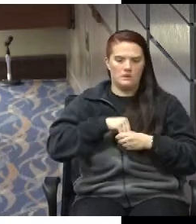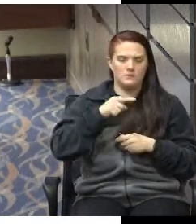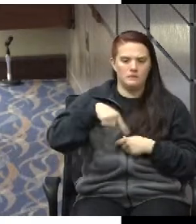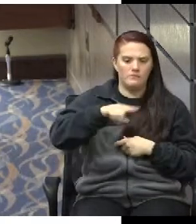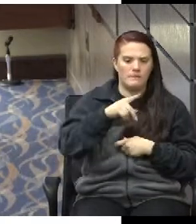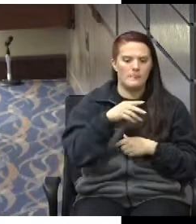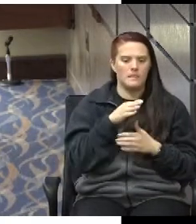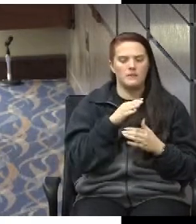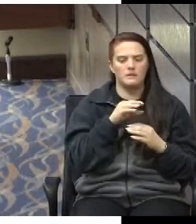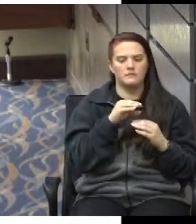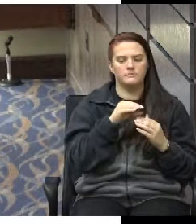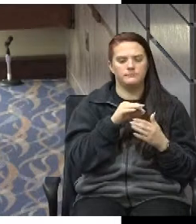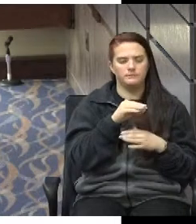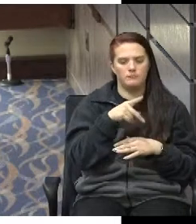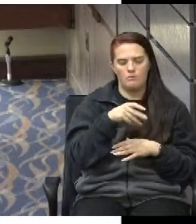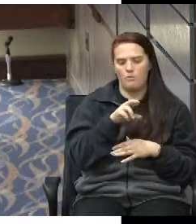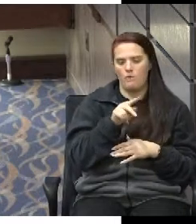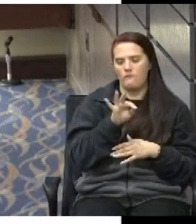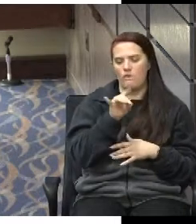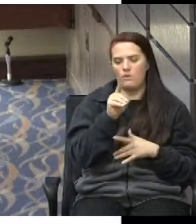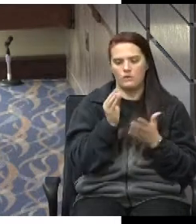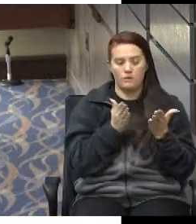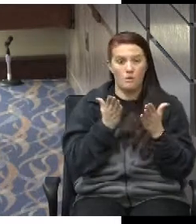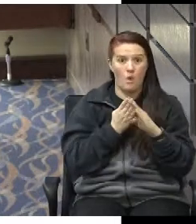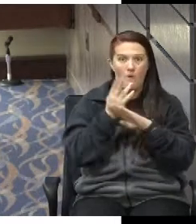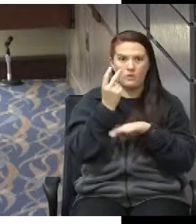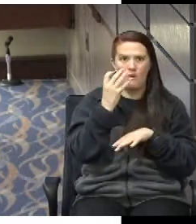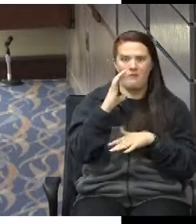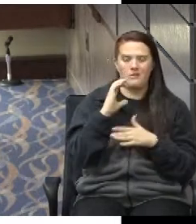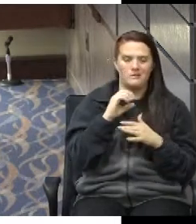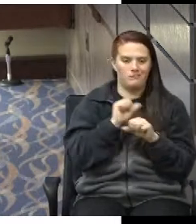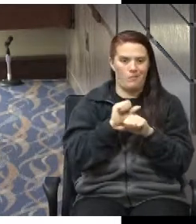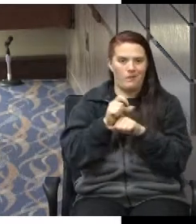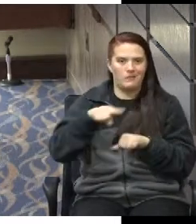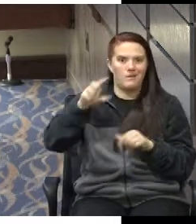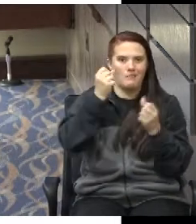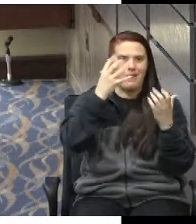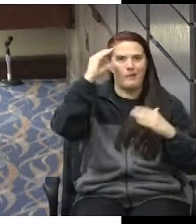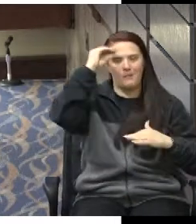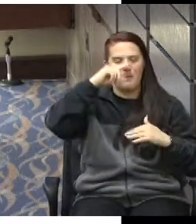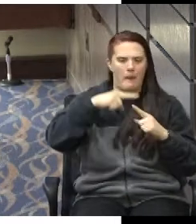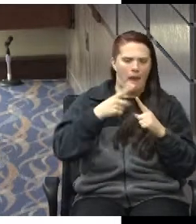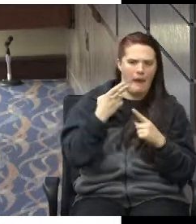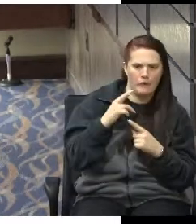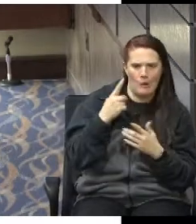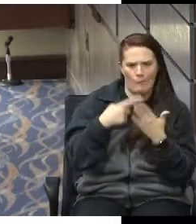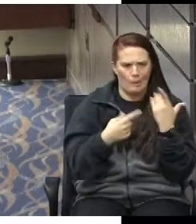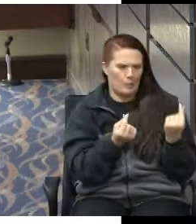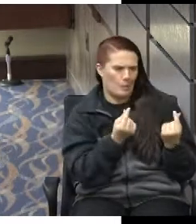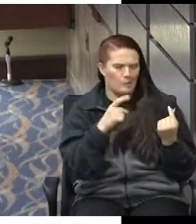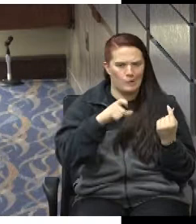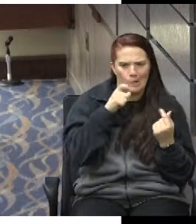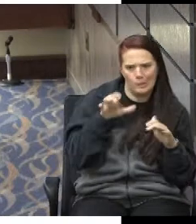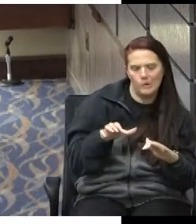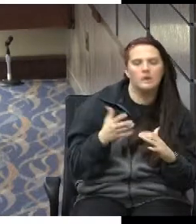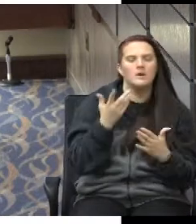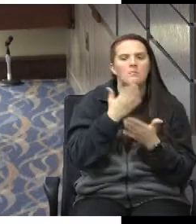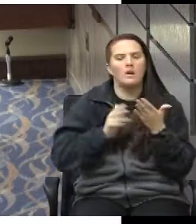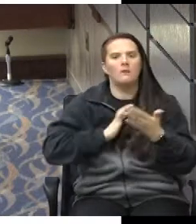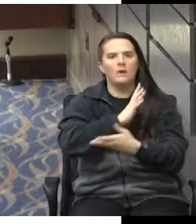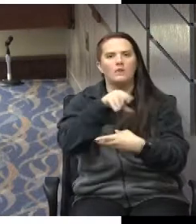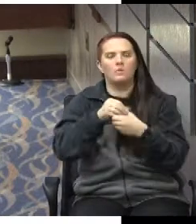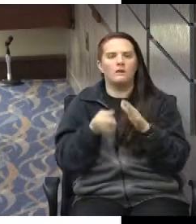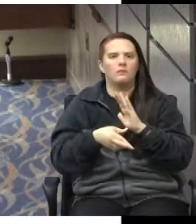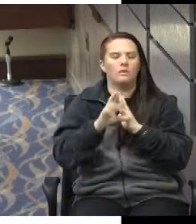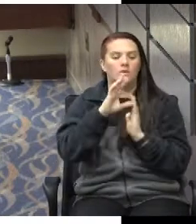of services. With over 1,200 employees, there's lots of opinions out there about what HR should or shouldn't be doing. As part of our review, we're meeting